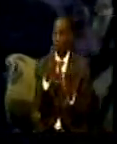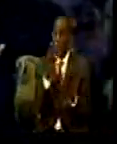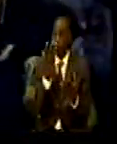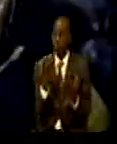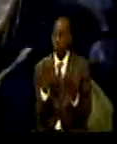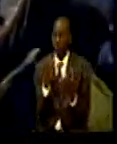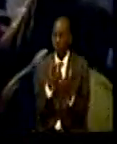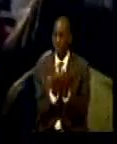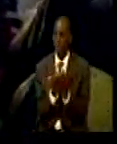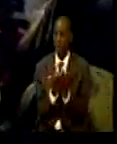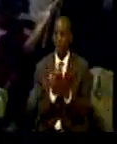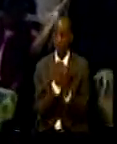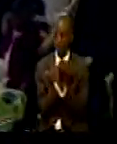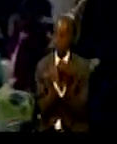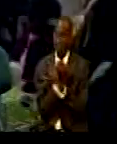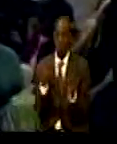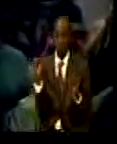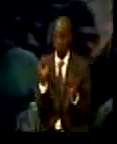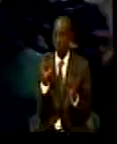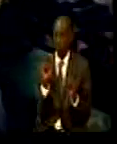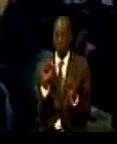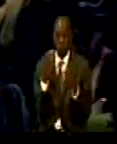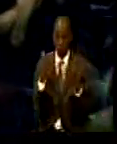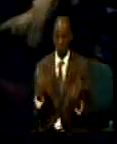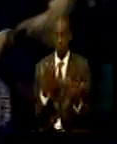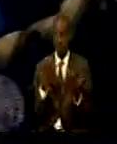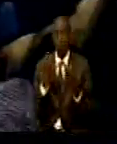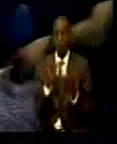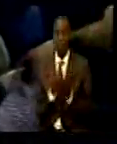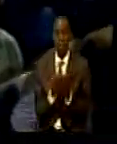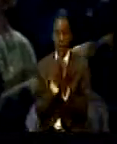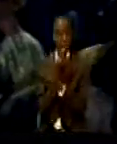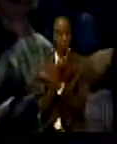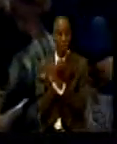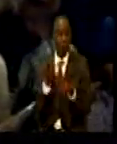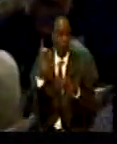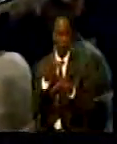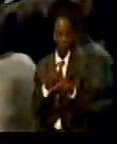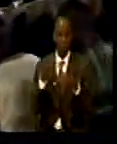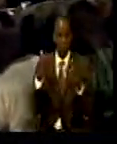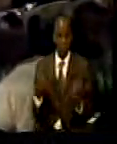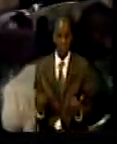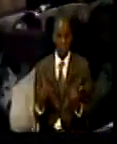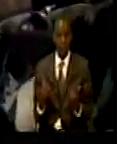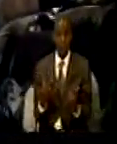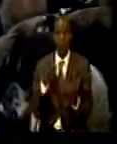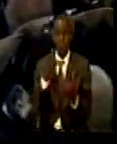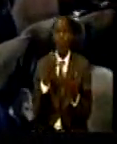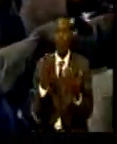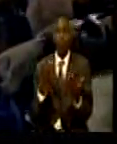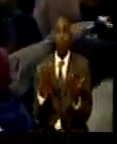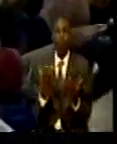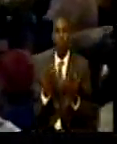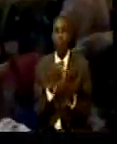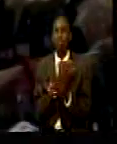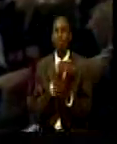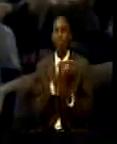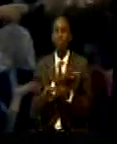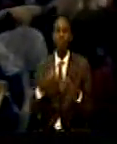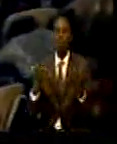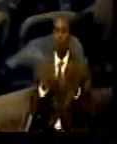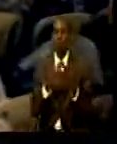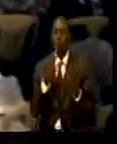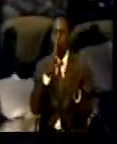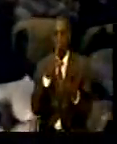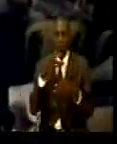if you want that freedom now, and you say, I don't want to be powerless anymore. I want to have the